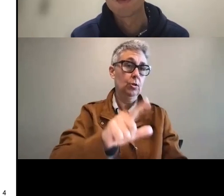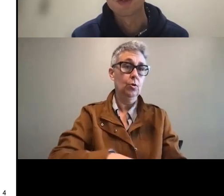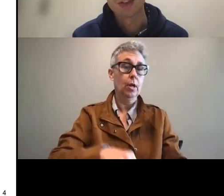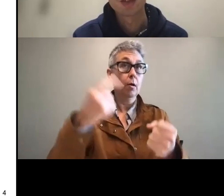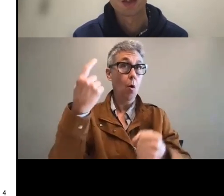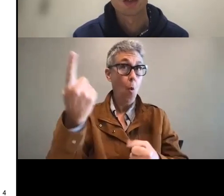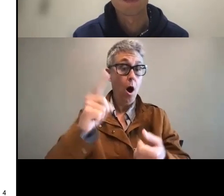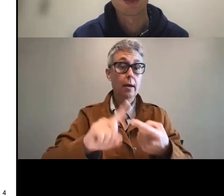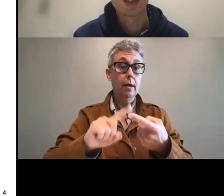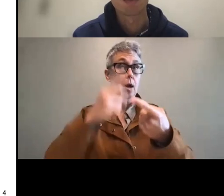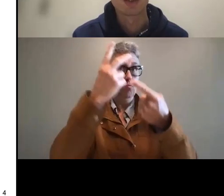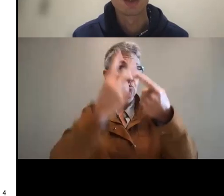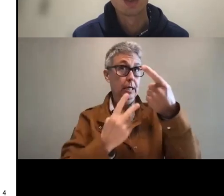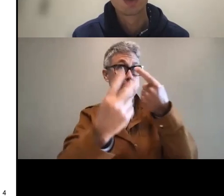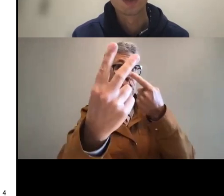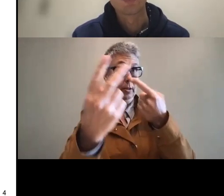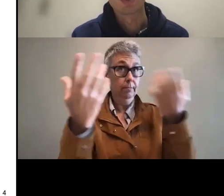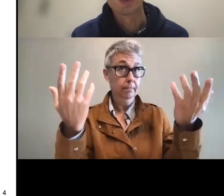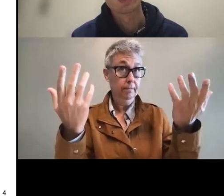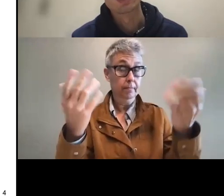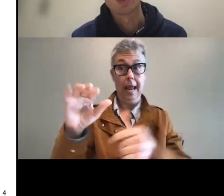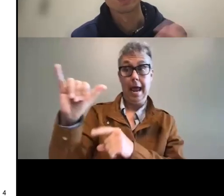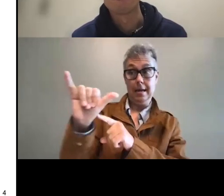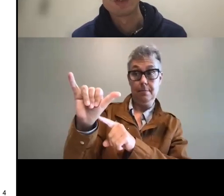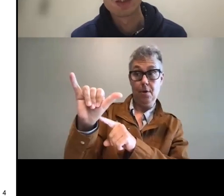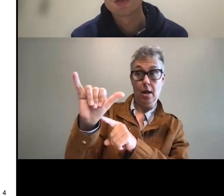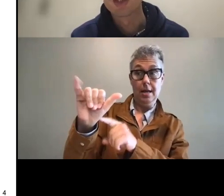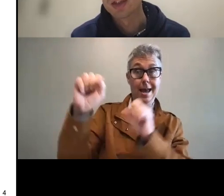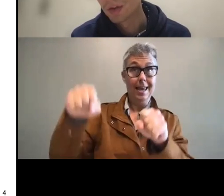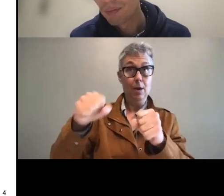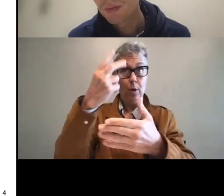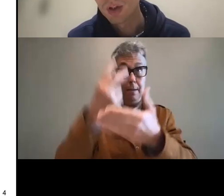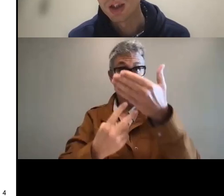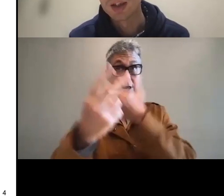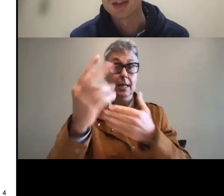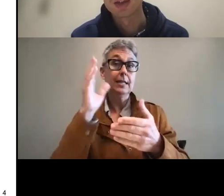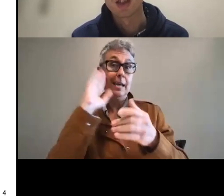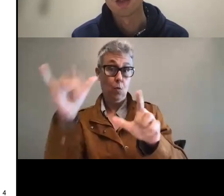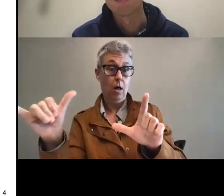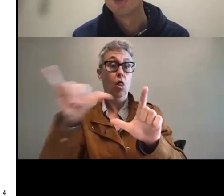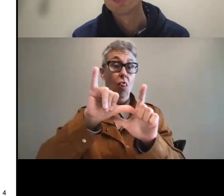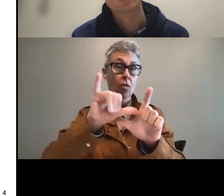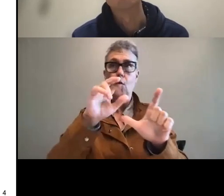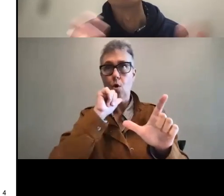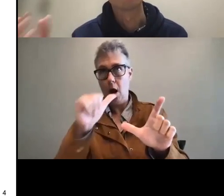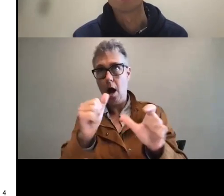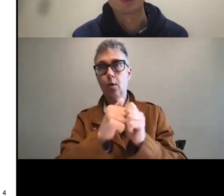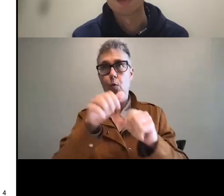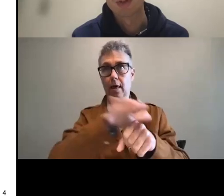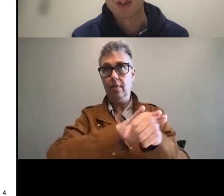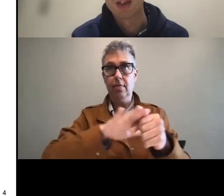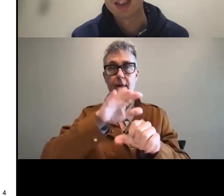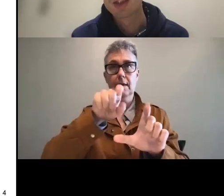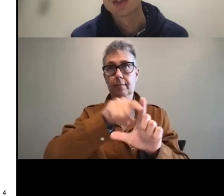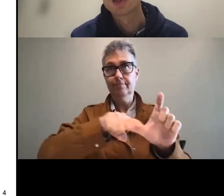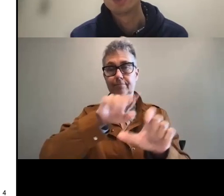prediction, obviously. Given an antibody, can we predict its binding affinity to an antigen? This is, you can sort of represent